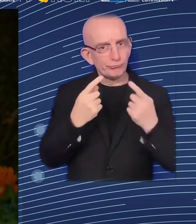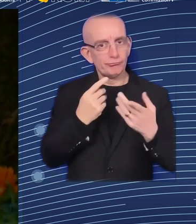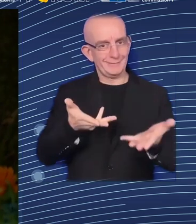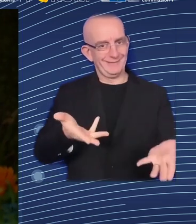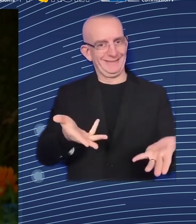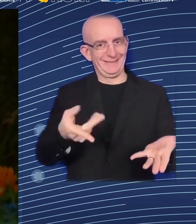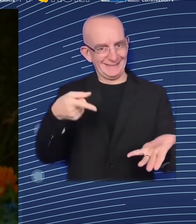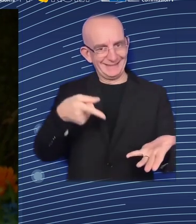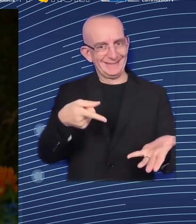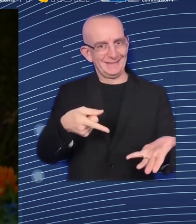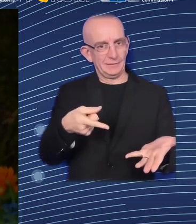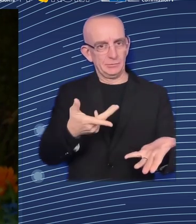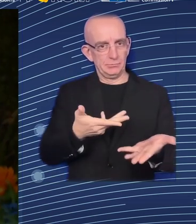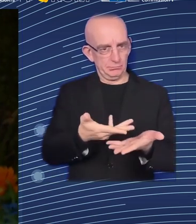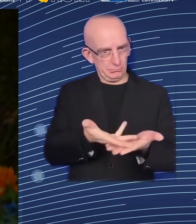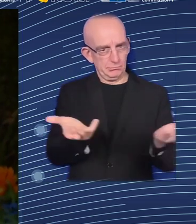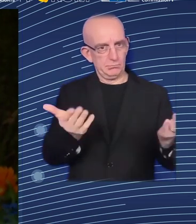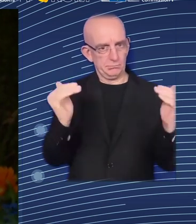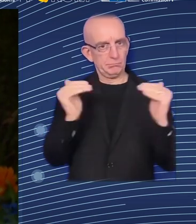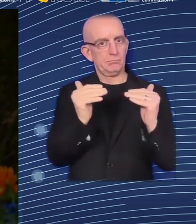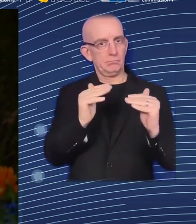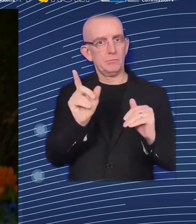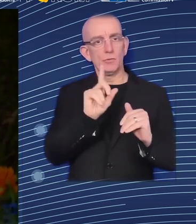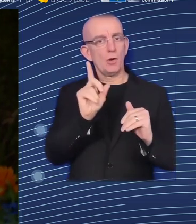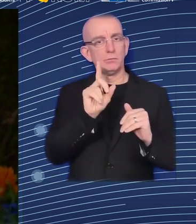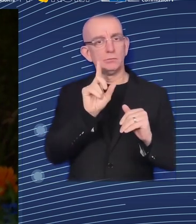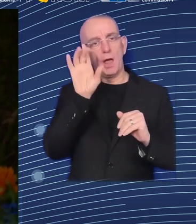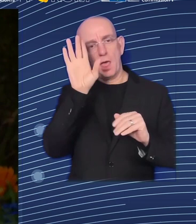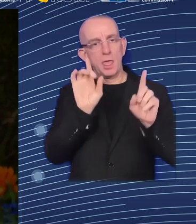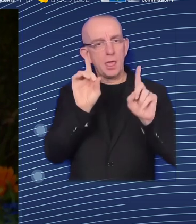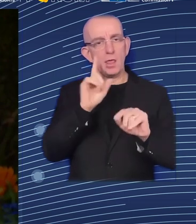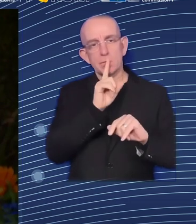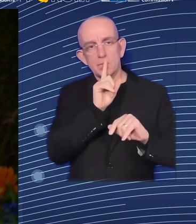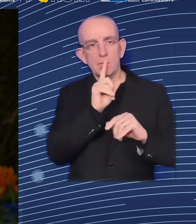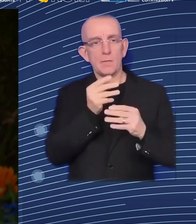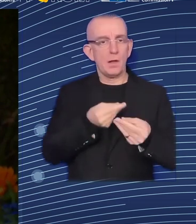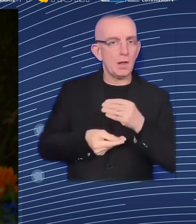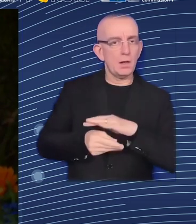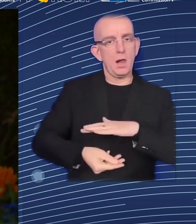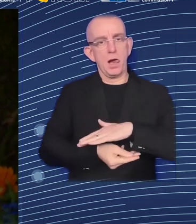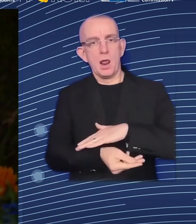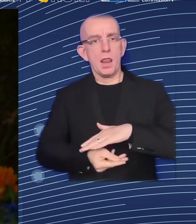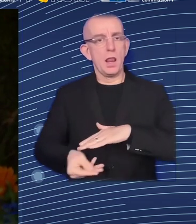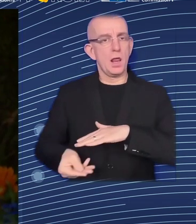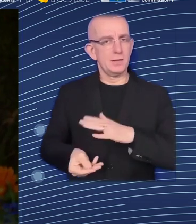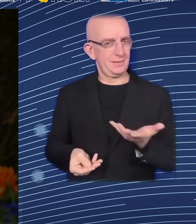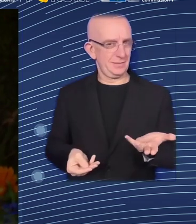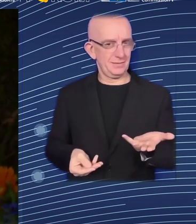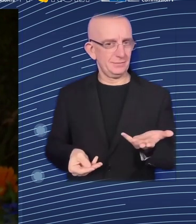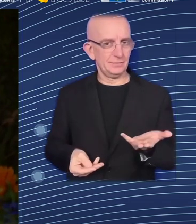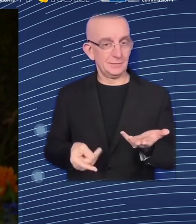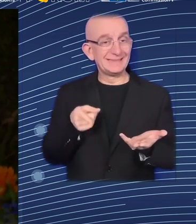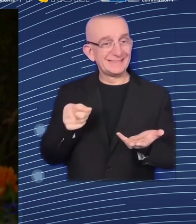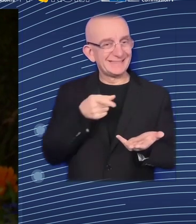be quite small things that you have in some type of hiring document, vacancy notice or something, that might